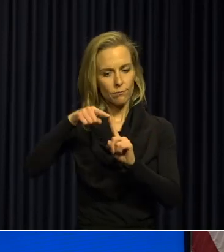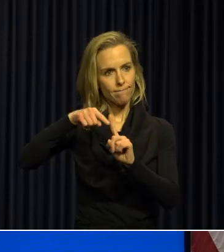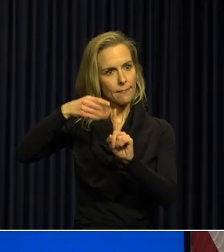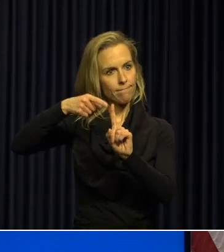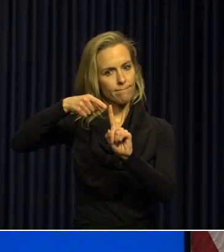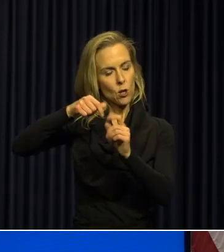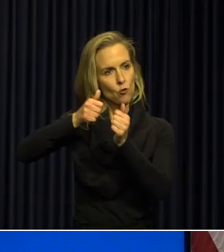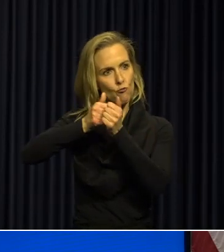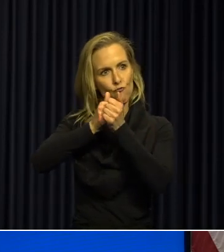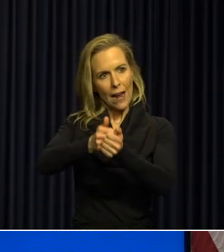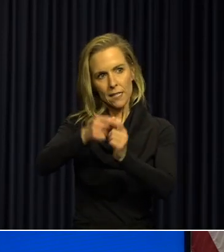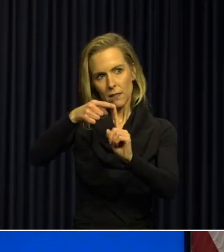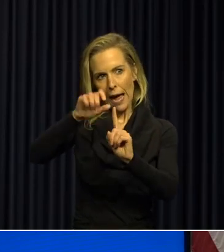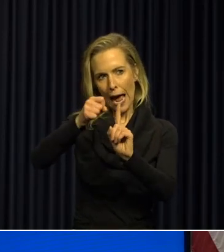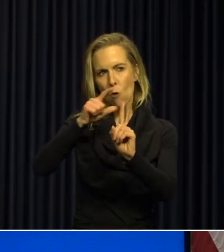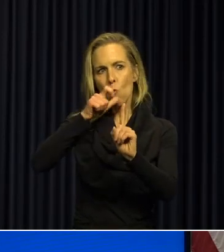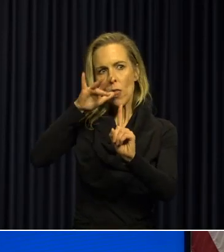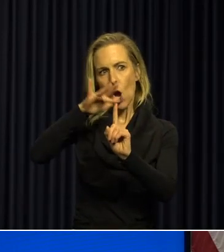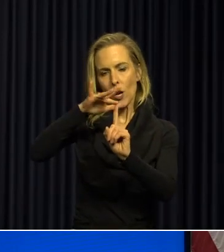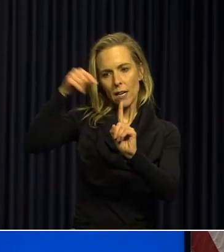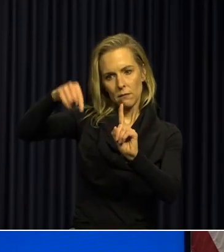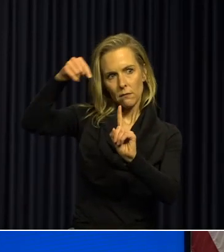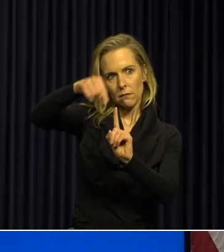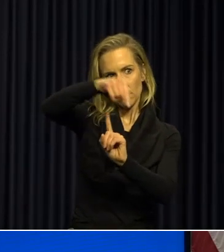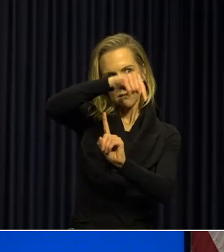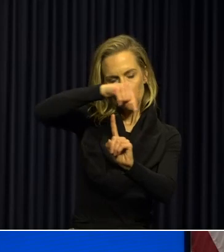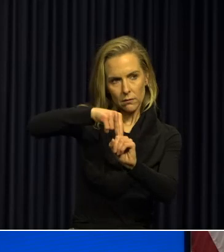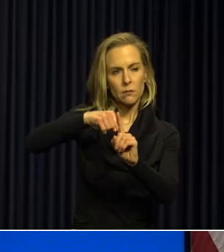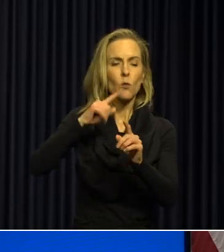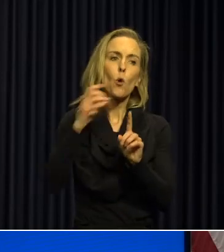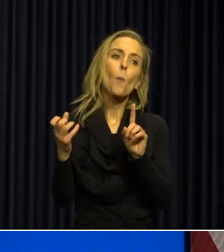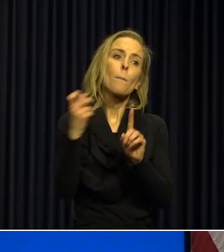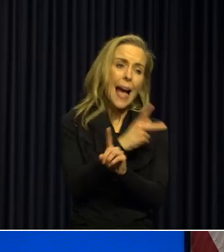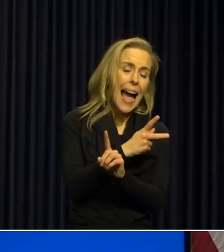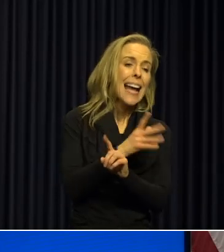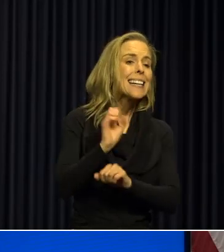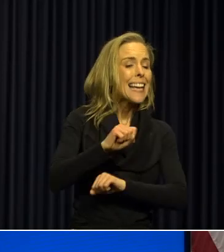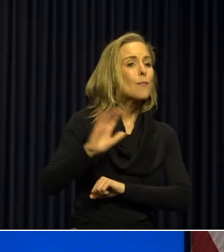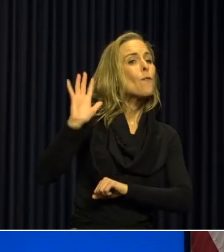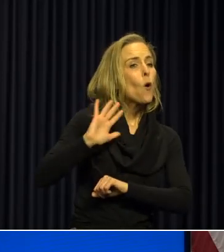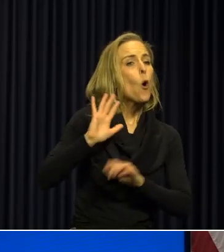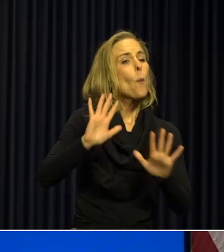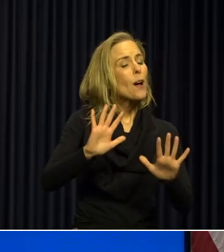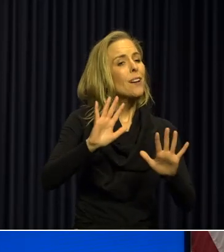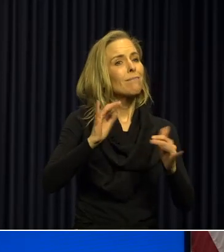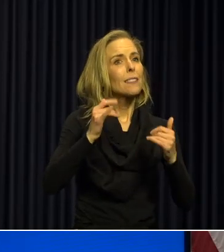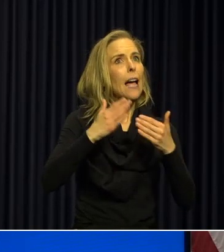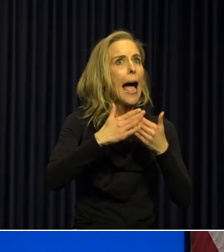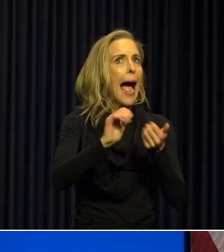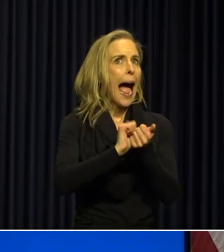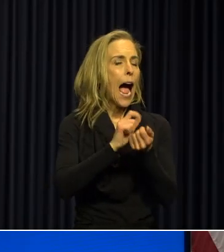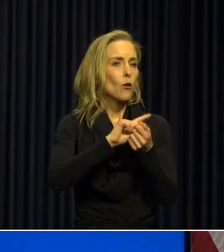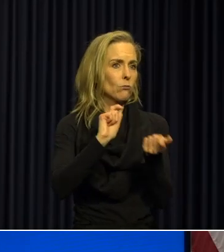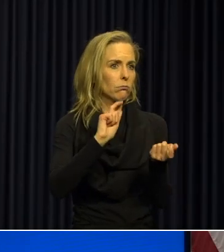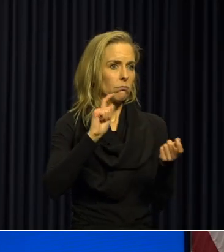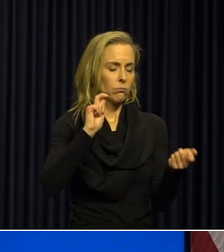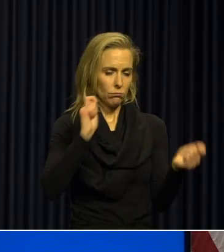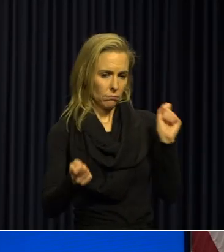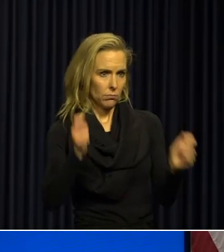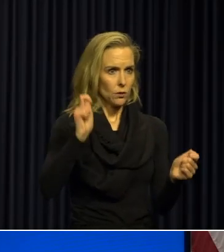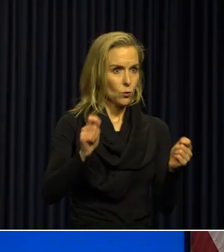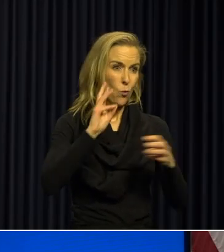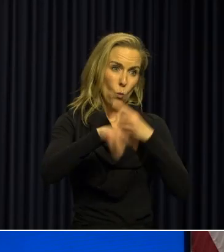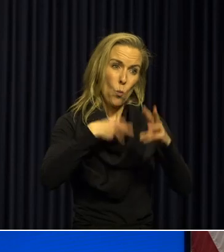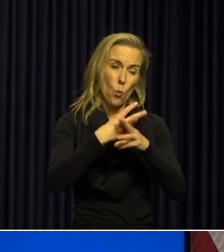where we can get back to doing a lot of things, even though the world looks a lot different. So 171